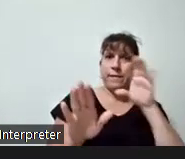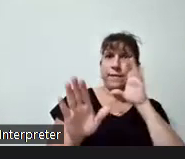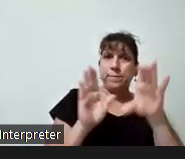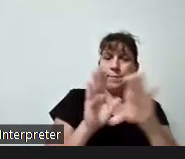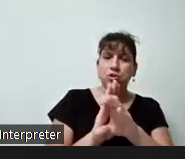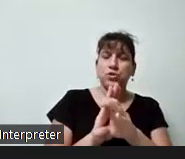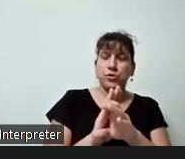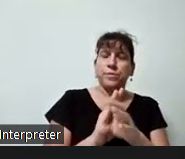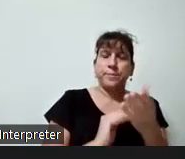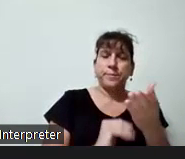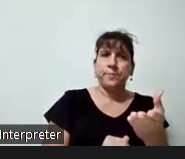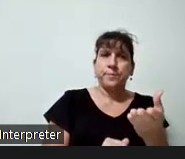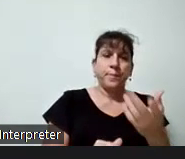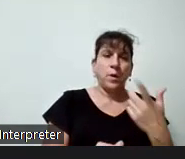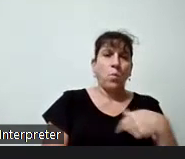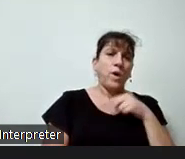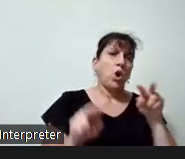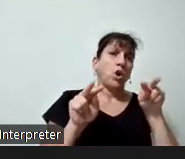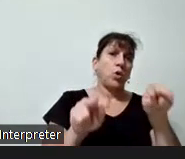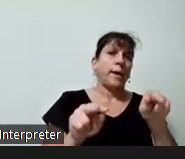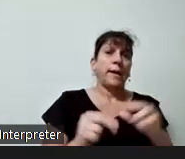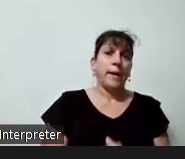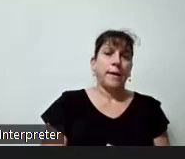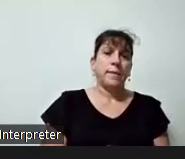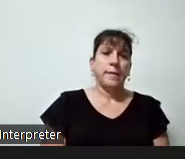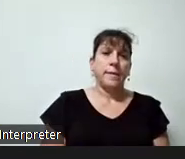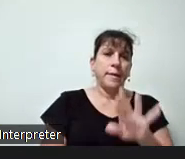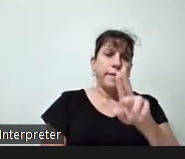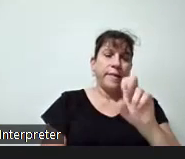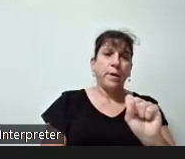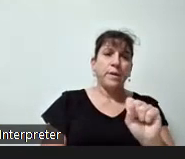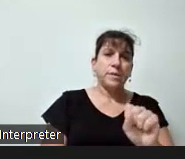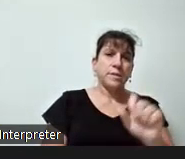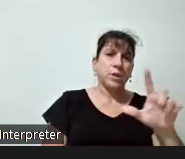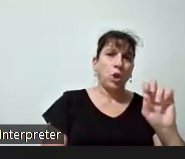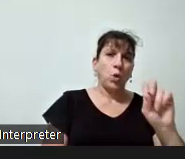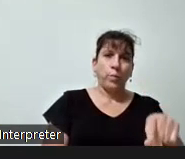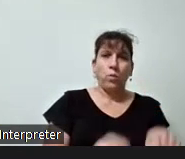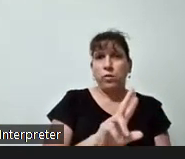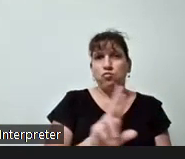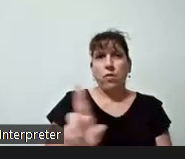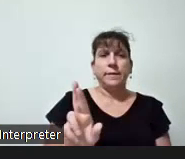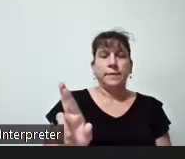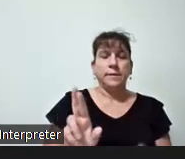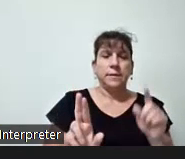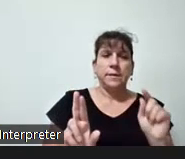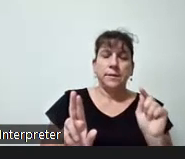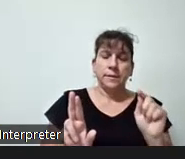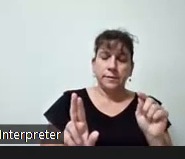this rendering, we're looking at the bus loop. Just to the right, there's